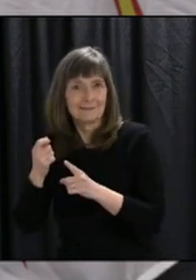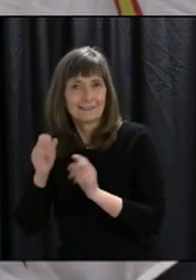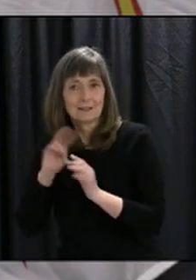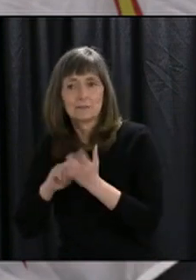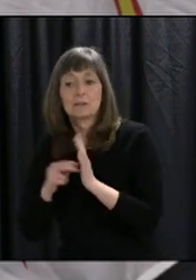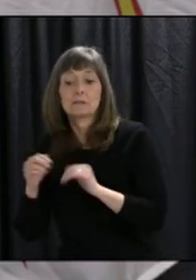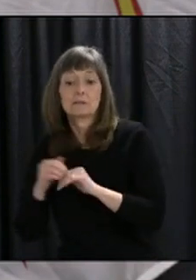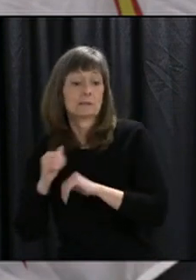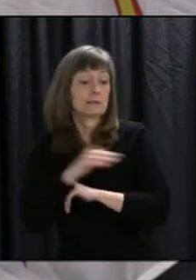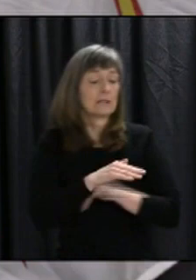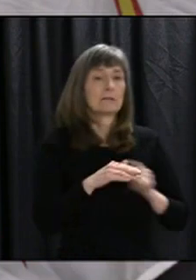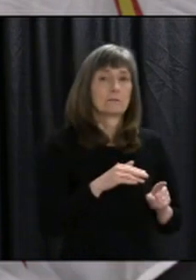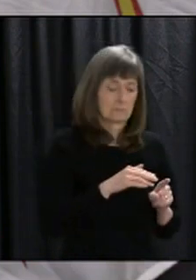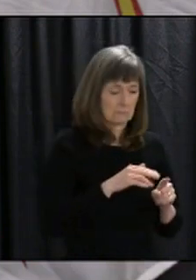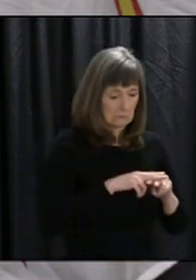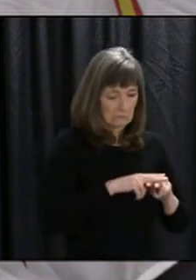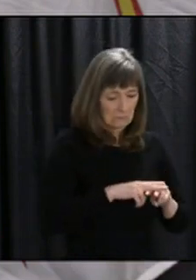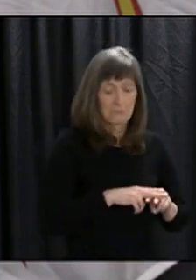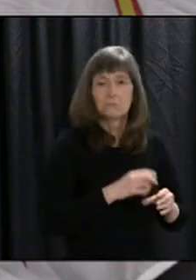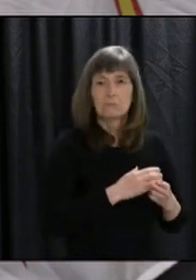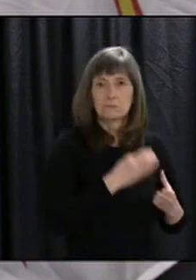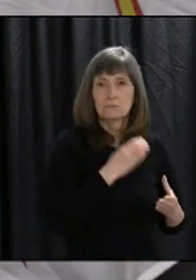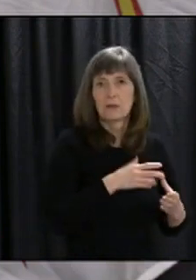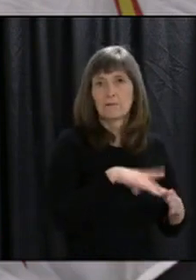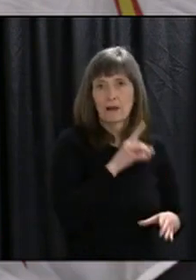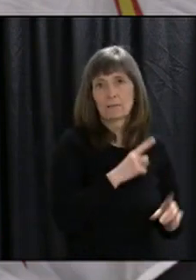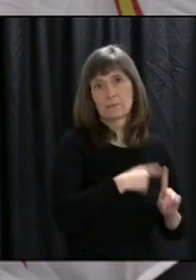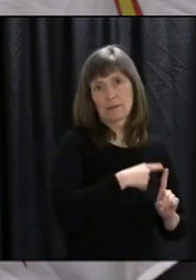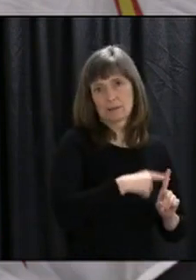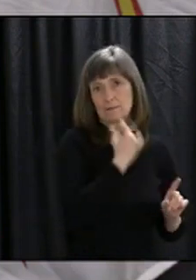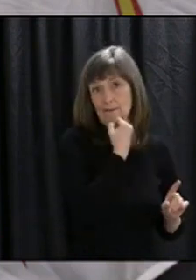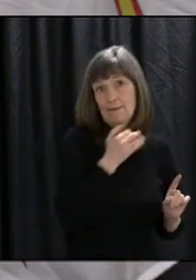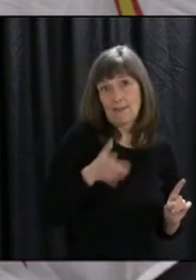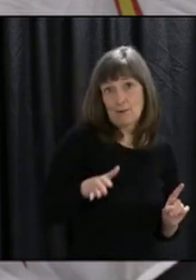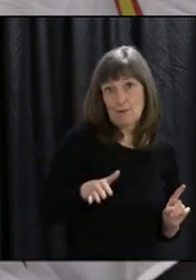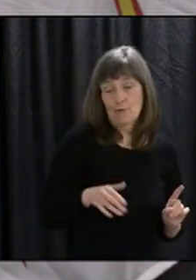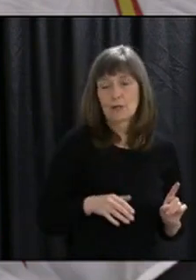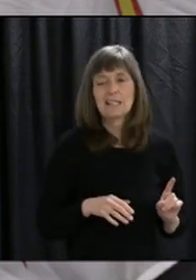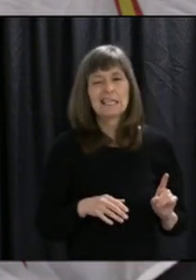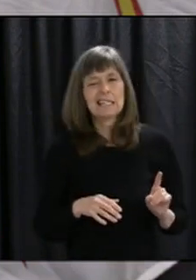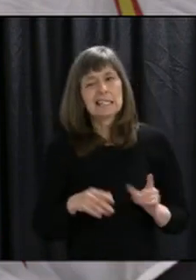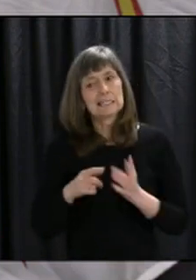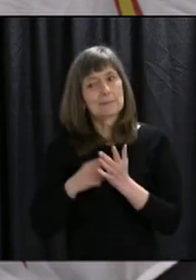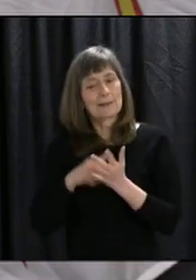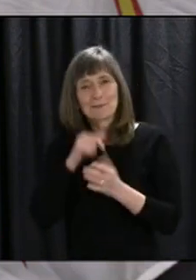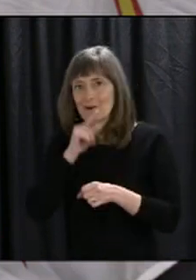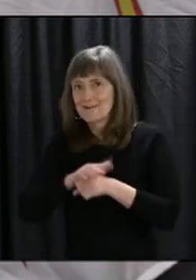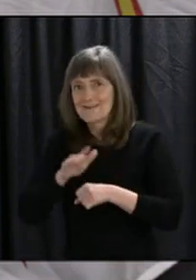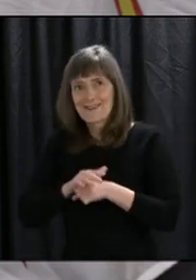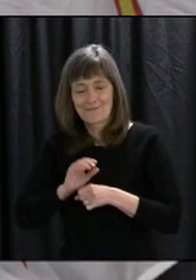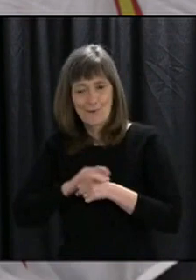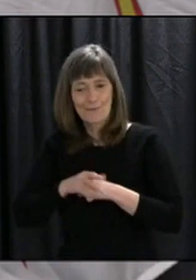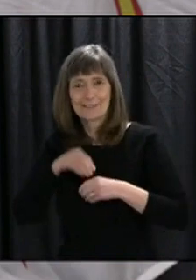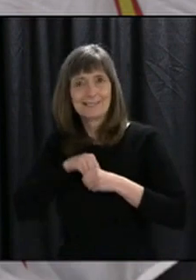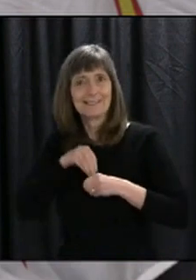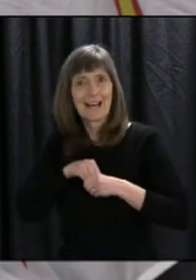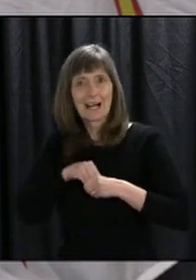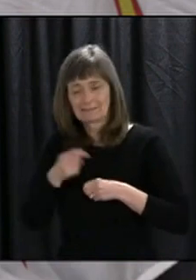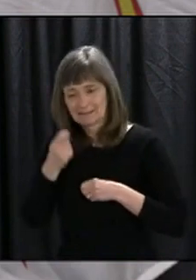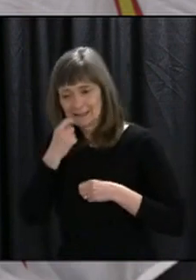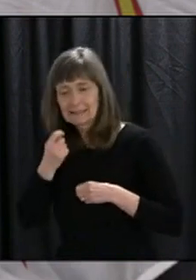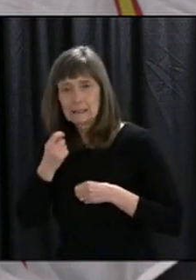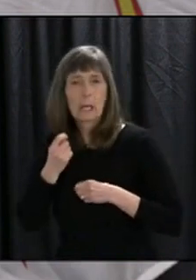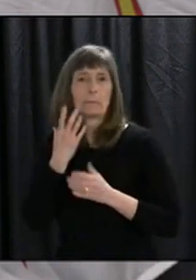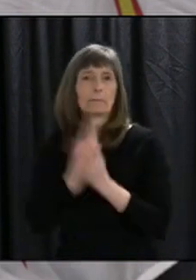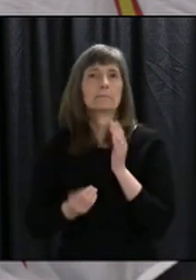sensitivity of a test. And so, that can be a bit variable. We have had some